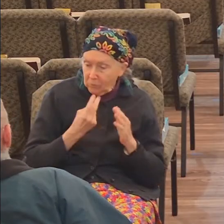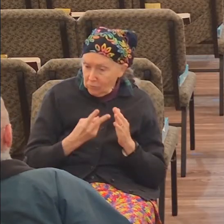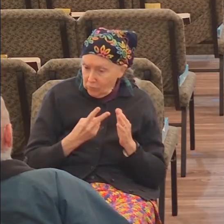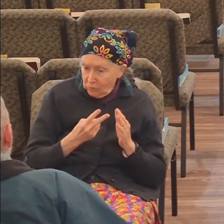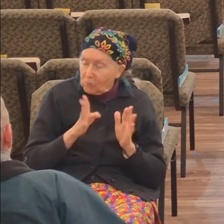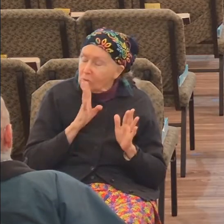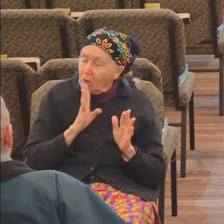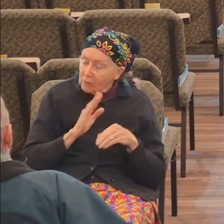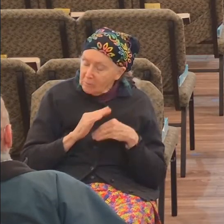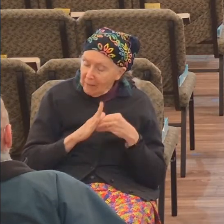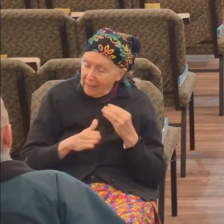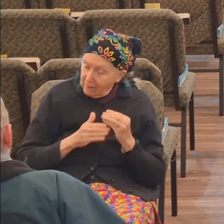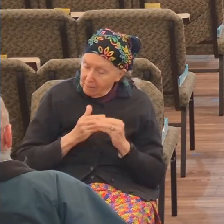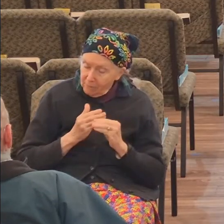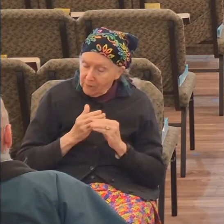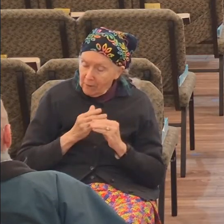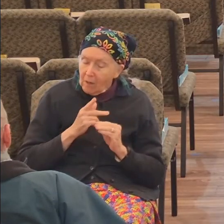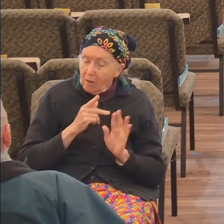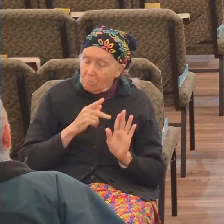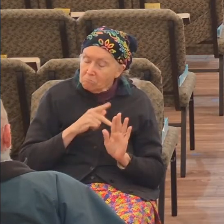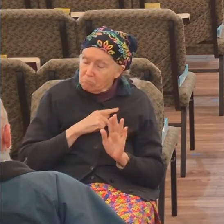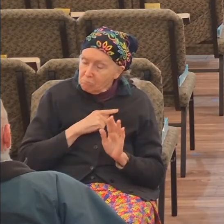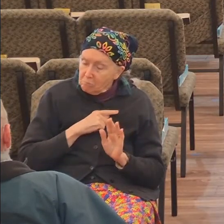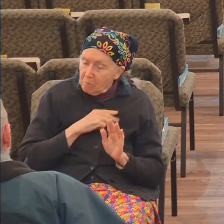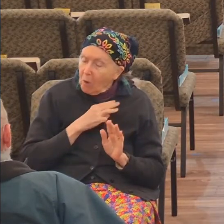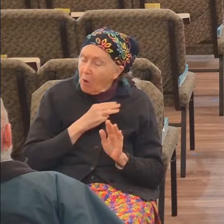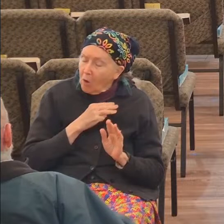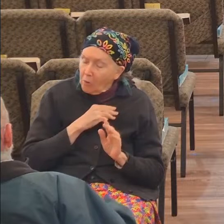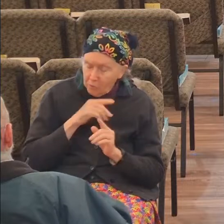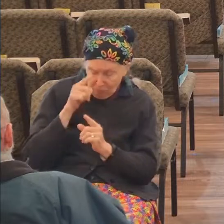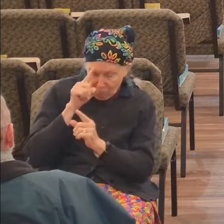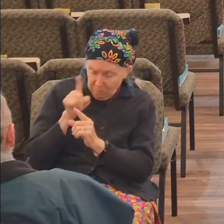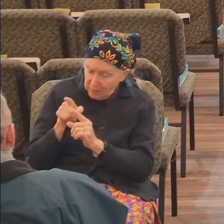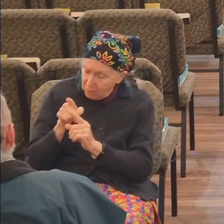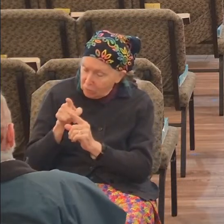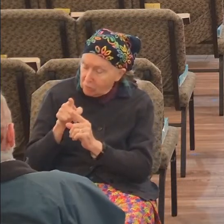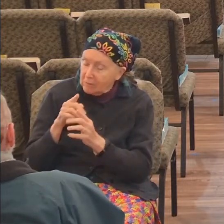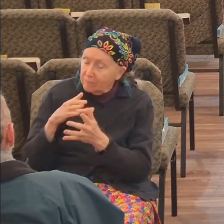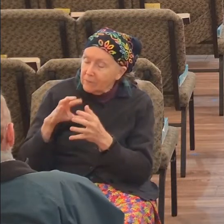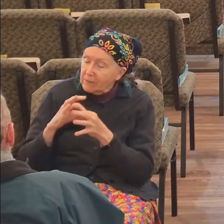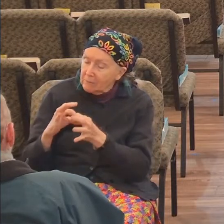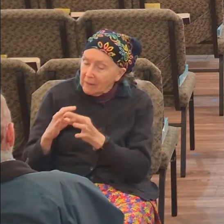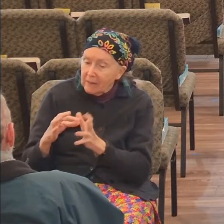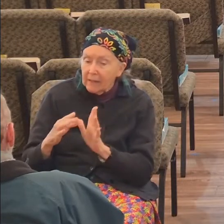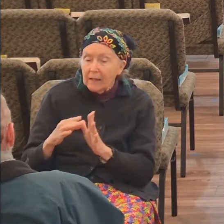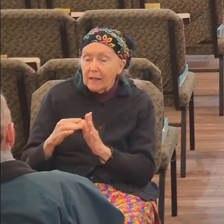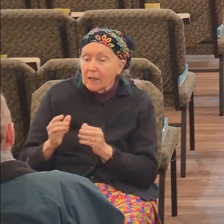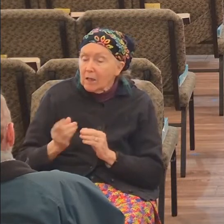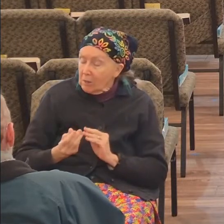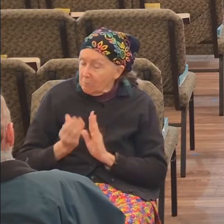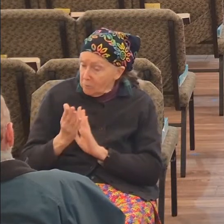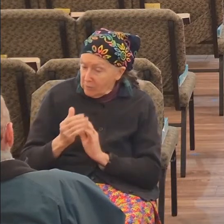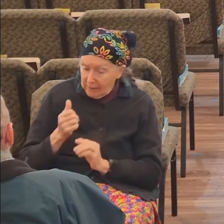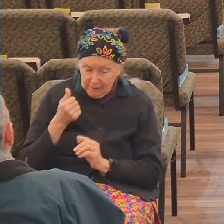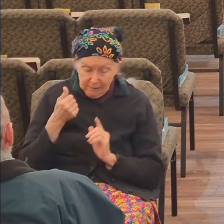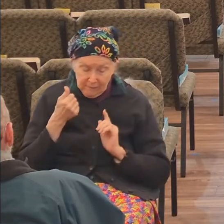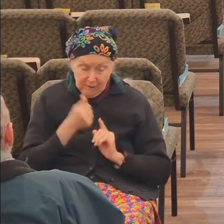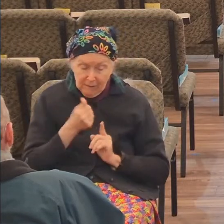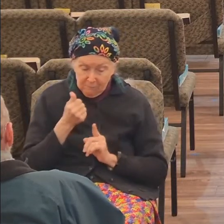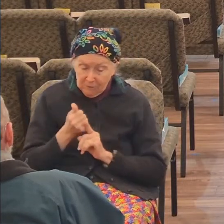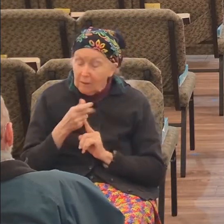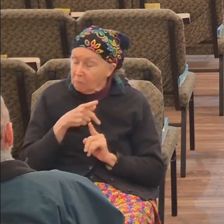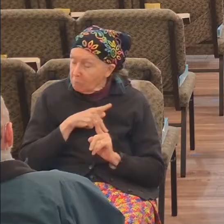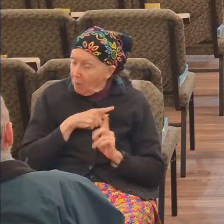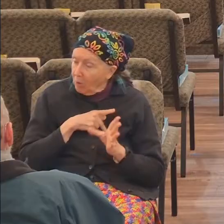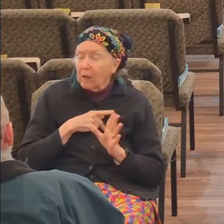them. There's very intimate language here. Paul presents himself as a different kind of leader. He uses